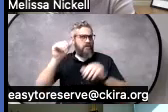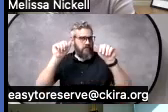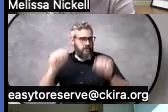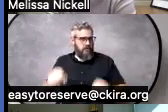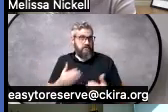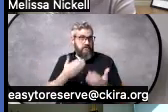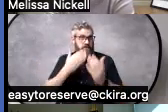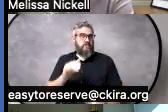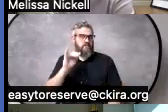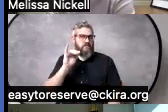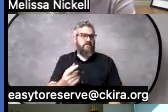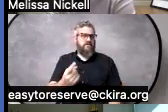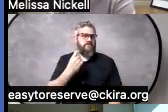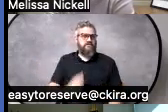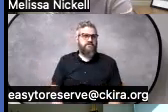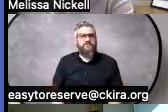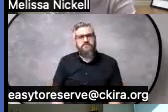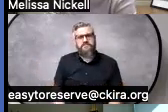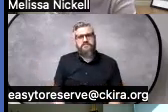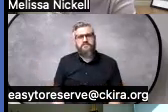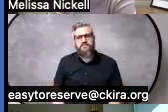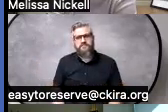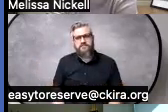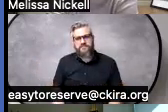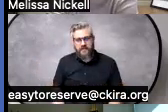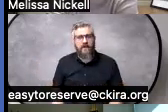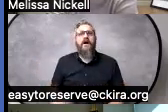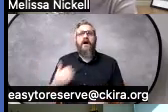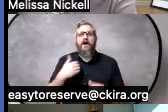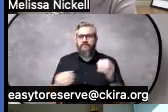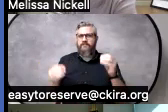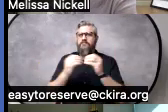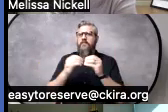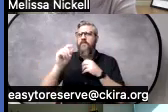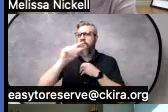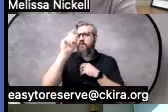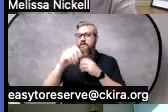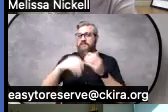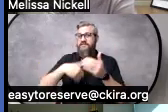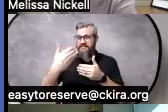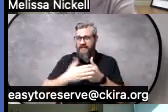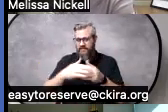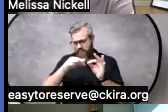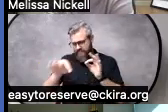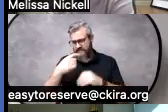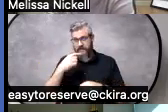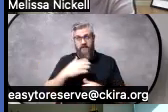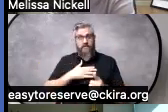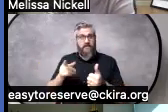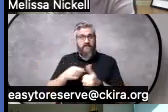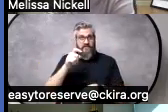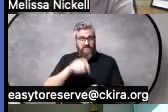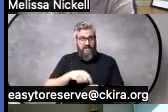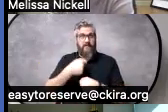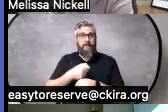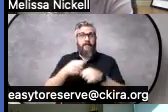you for that question. Okay, we've got some more questions. The next one says, it's my first time making a poster.